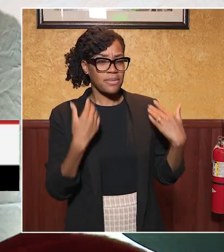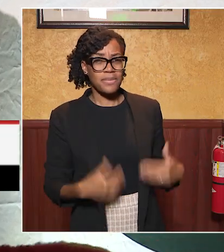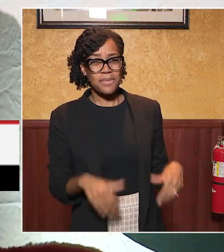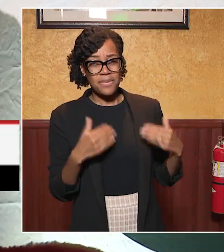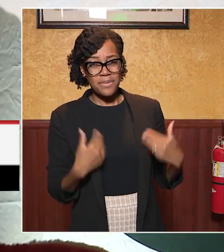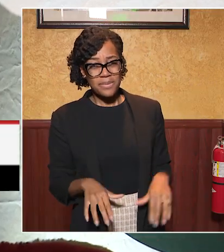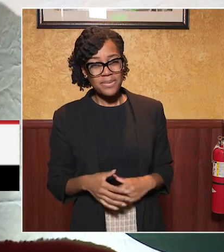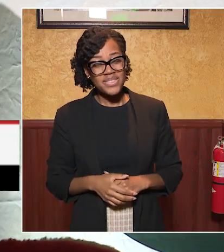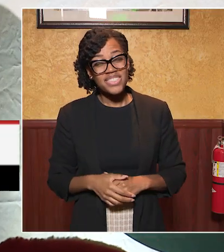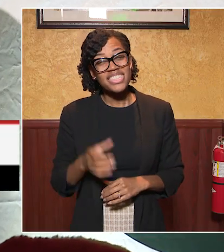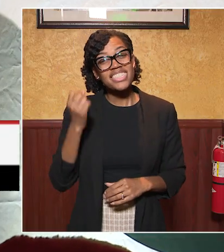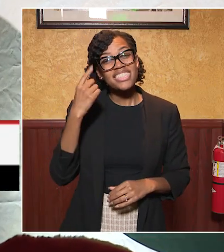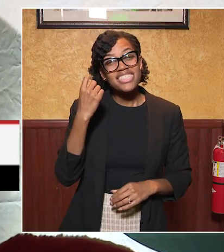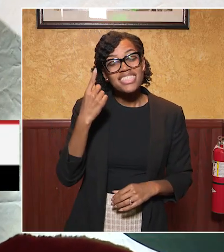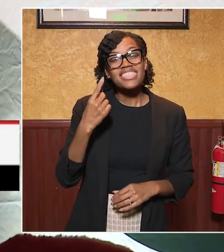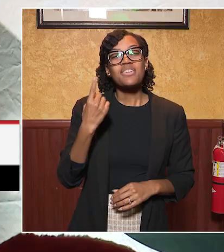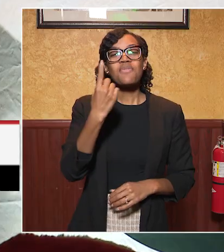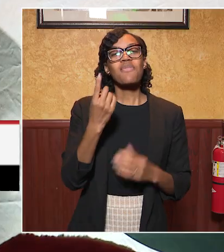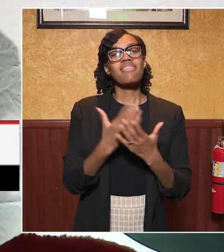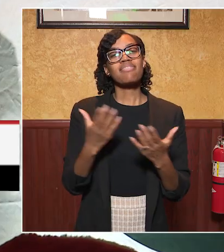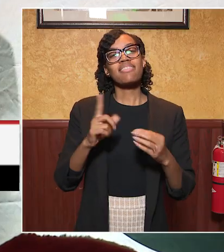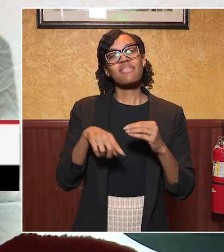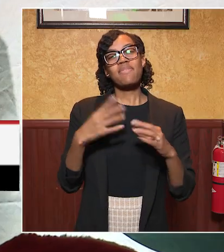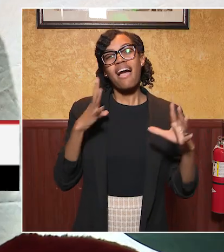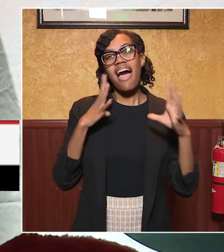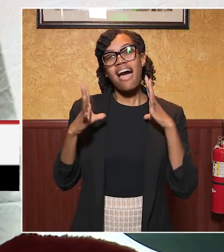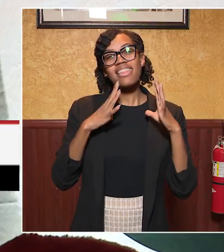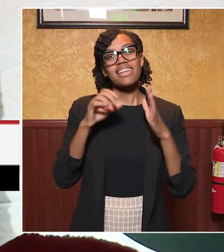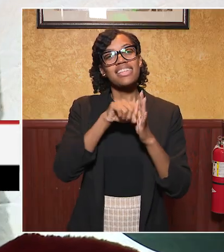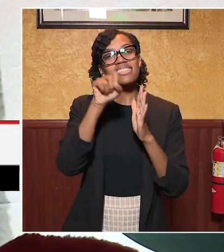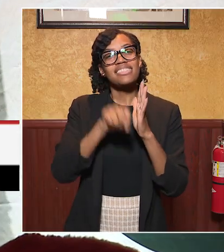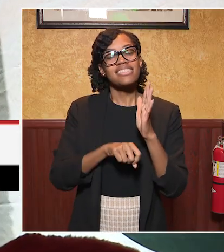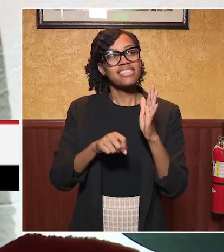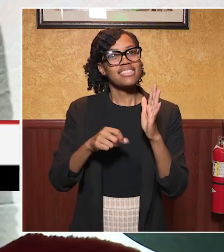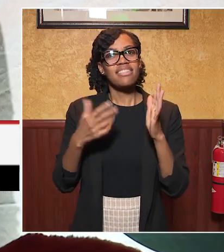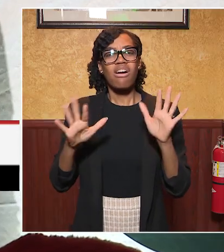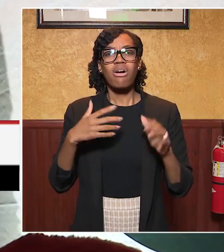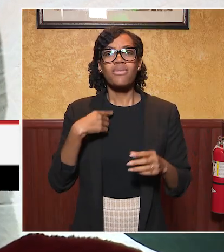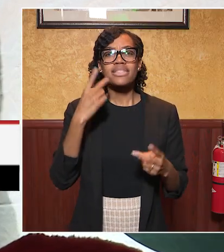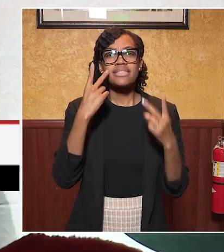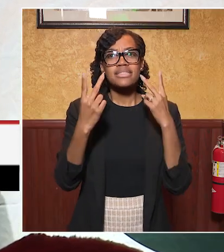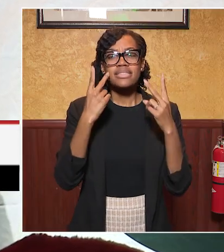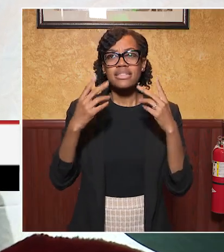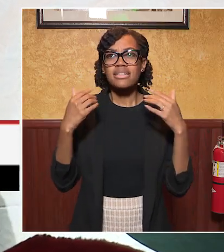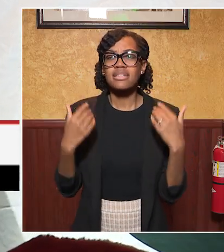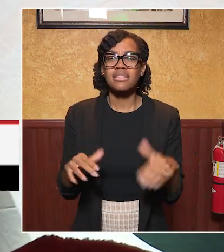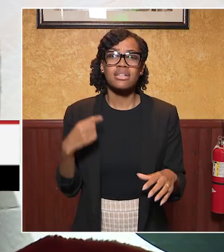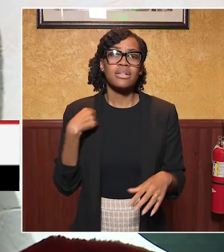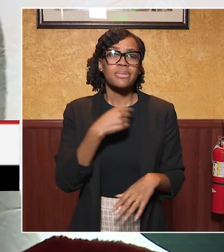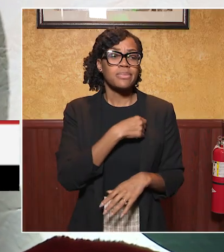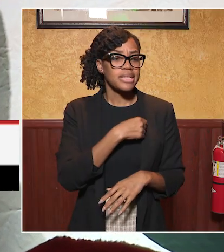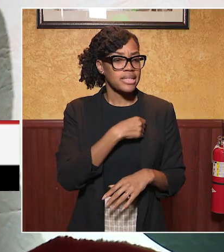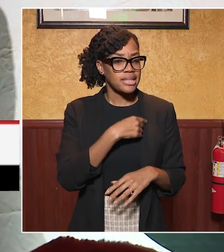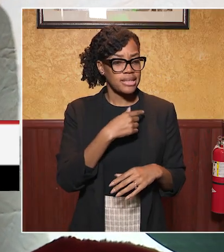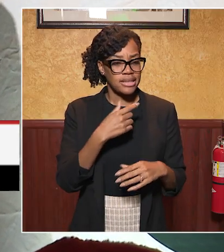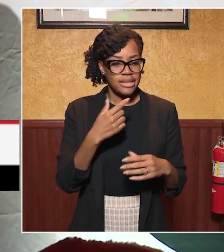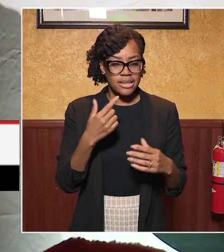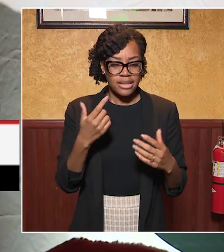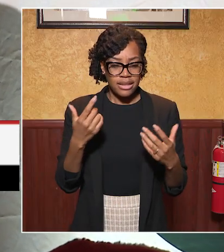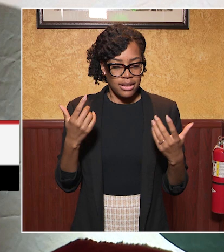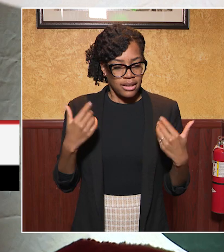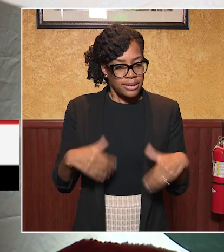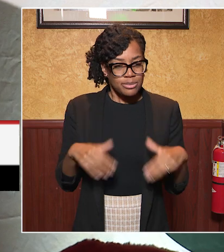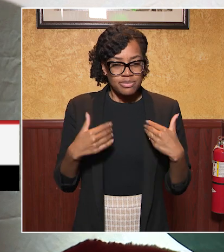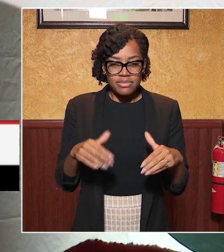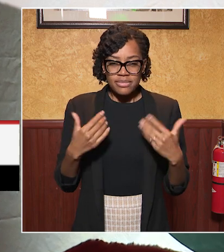One of the things about the holiday season that I find to be so festive is that, you know, we get to spend money, we get to be in